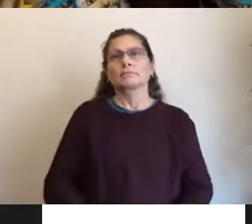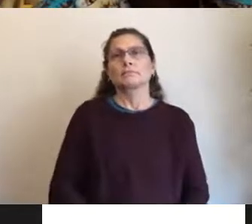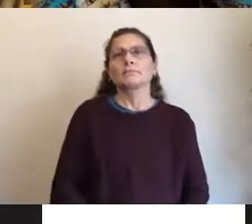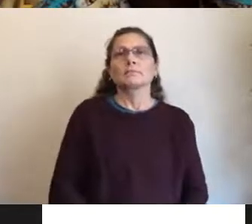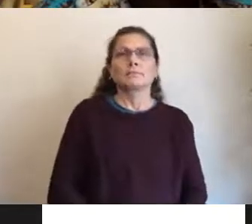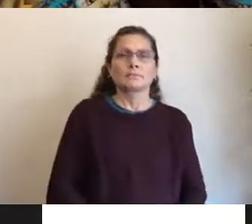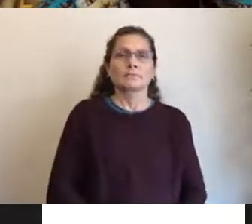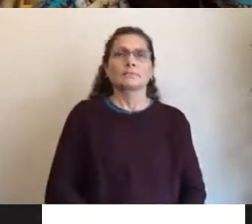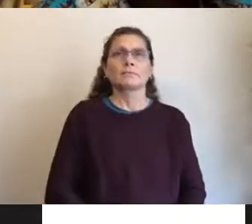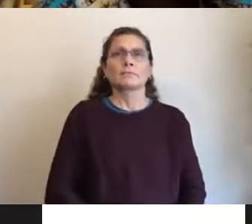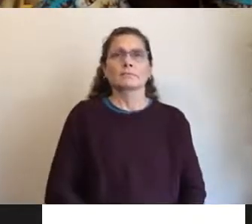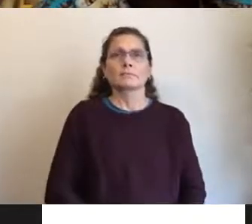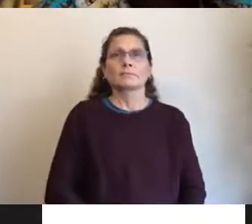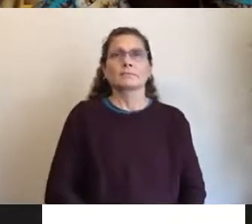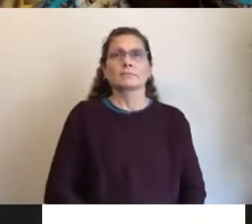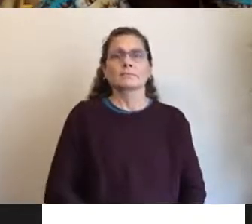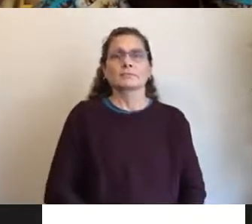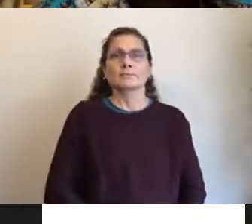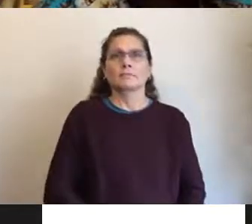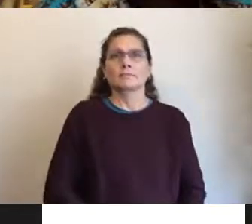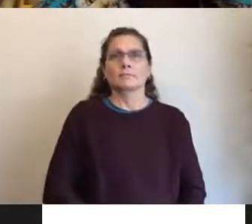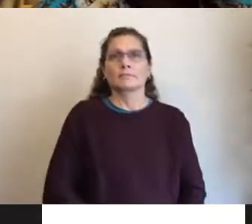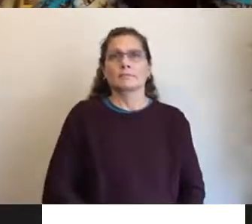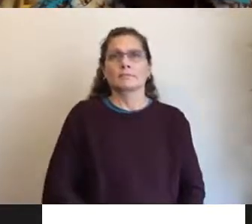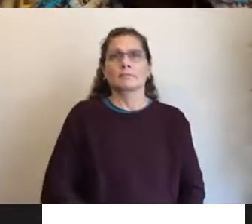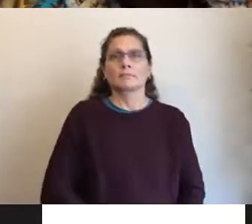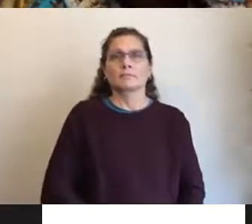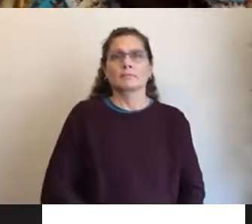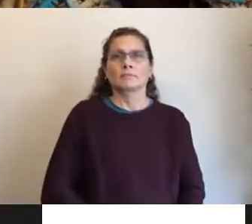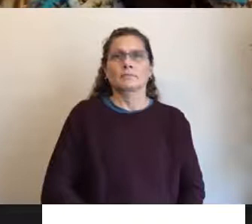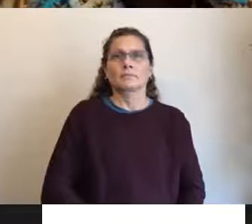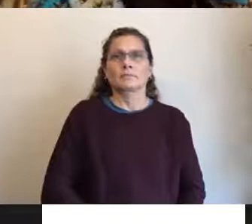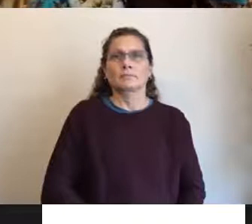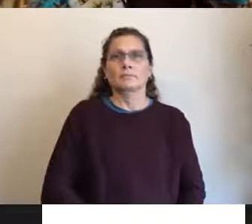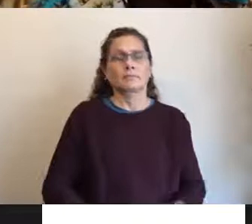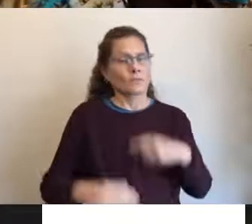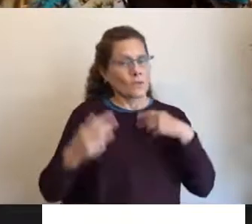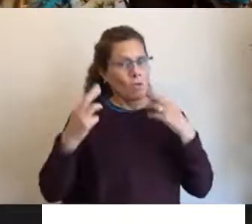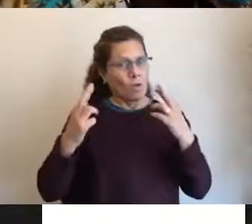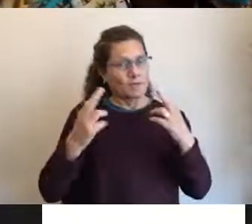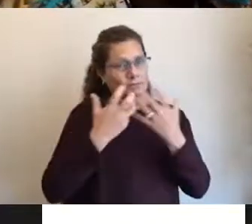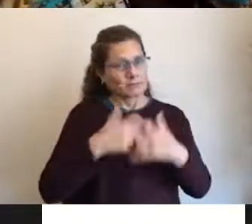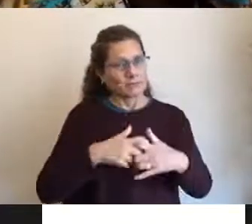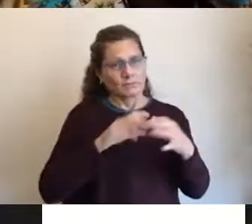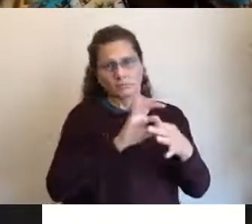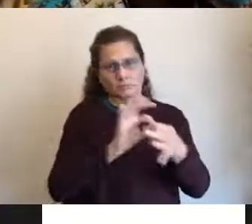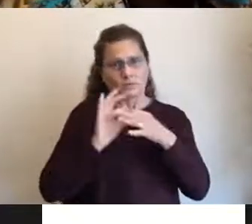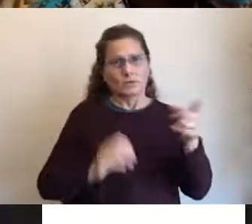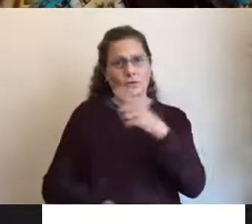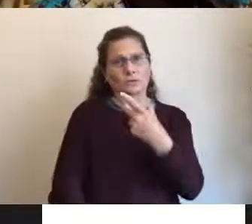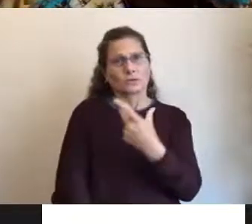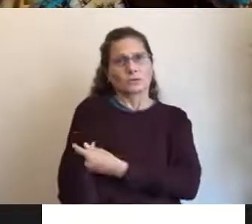and organizations. So we hope that everyone gets their flu shot this year, as it will be helpful in